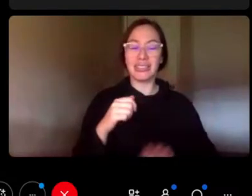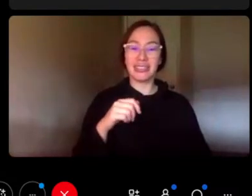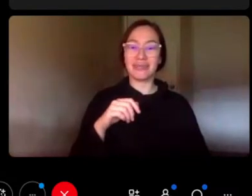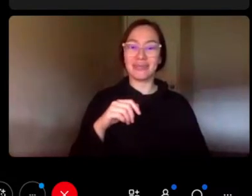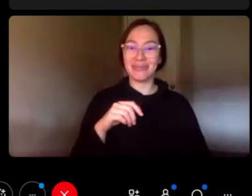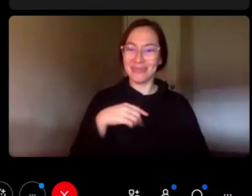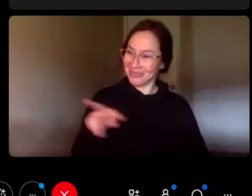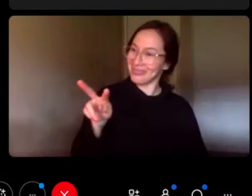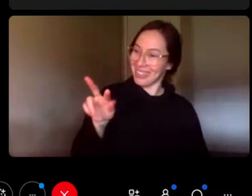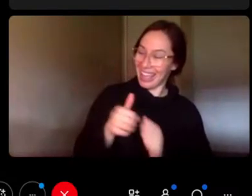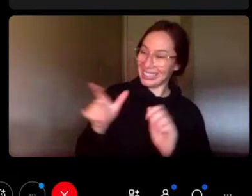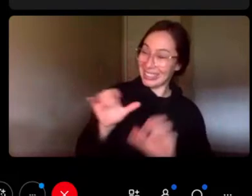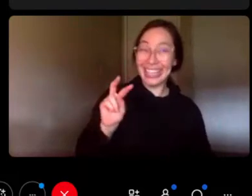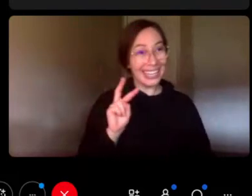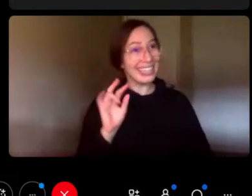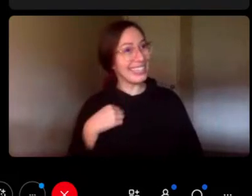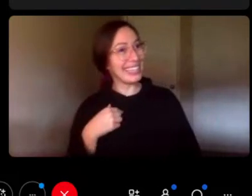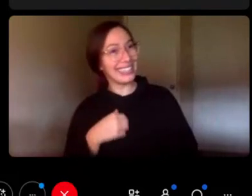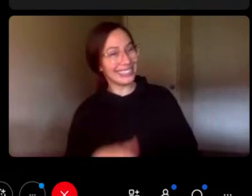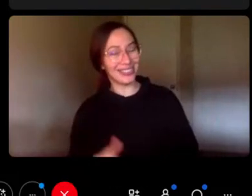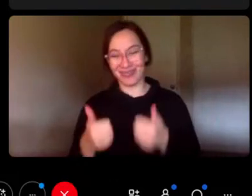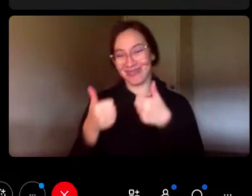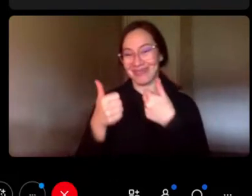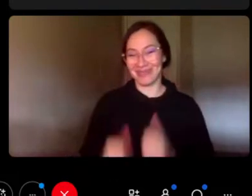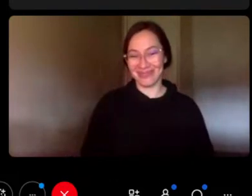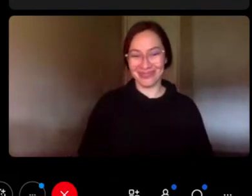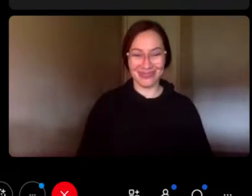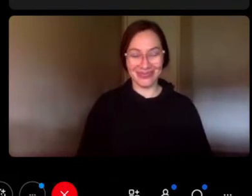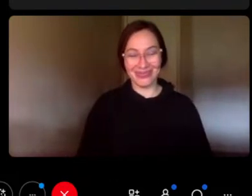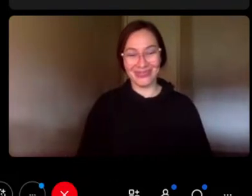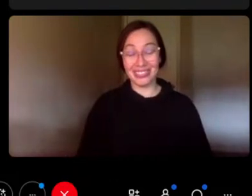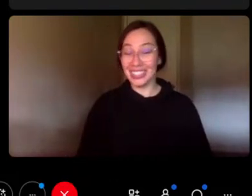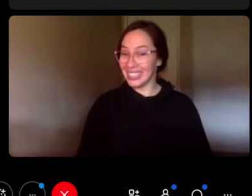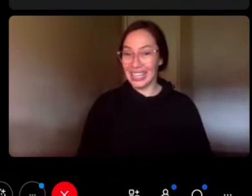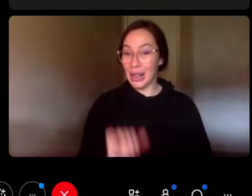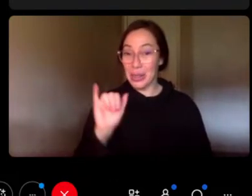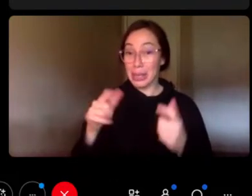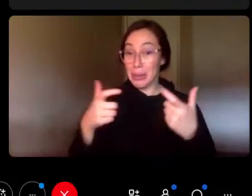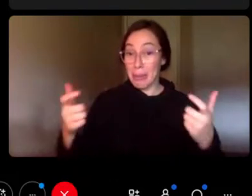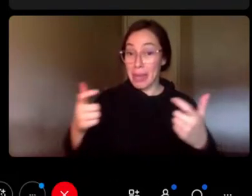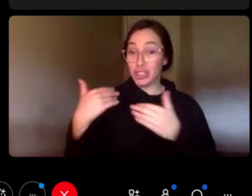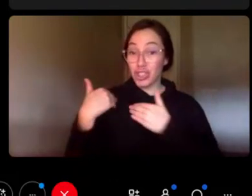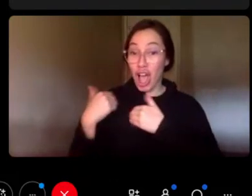you doing there, Keen? Good. Boy, that's a big job.